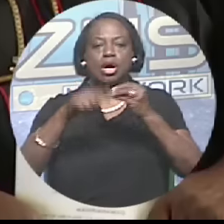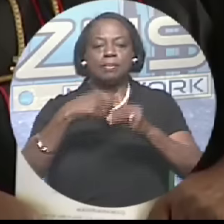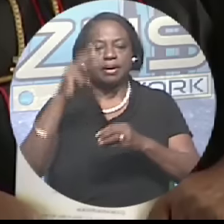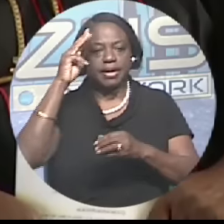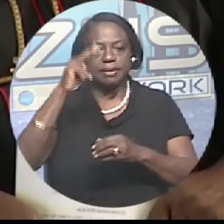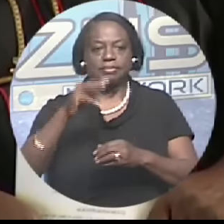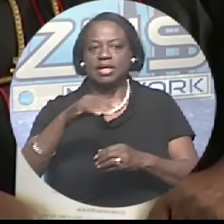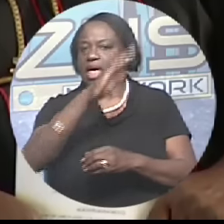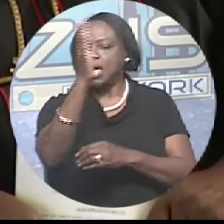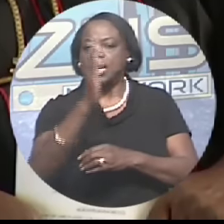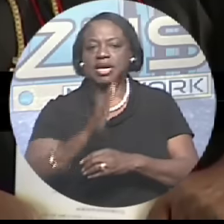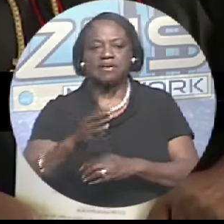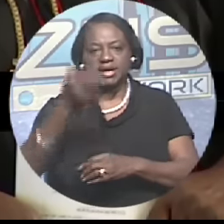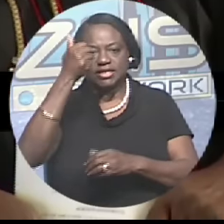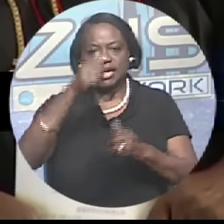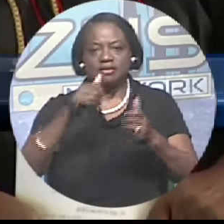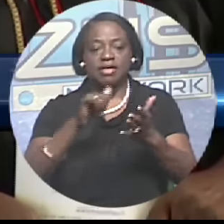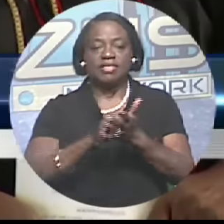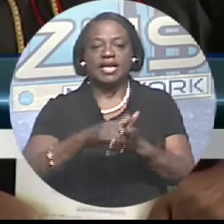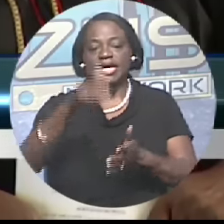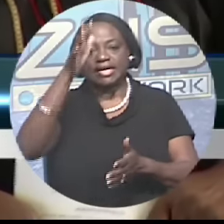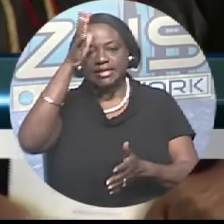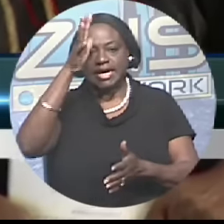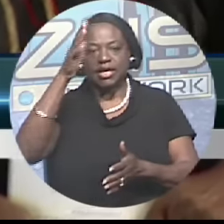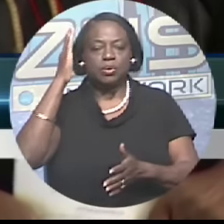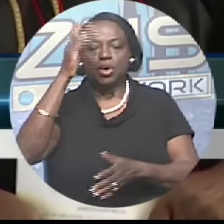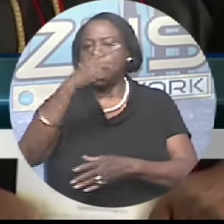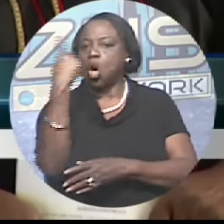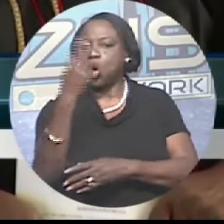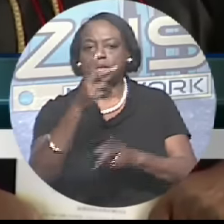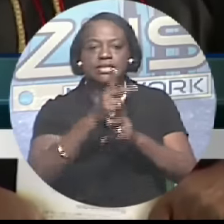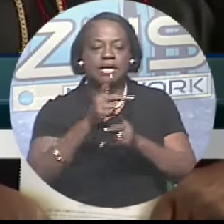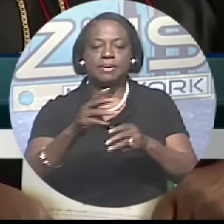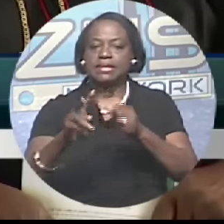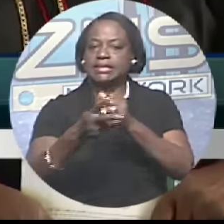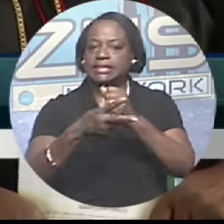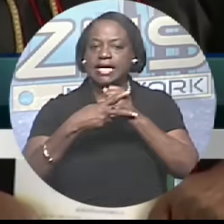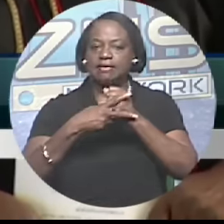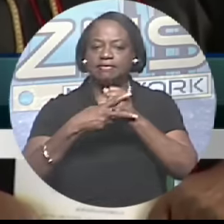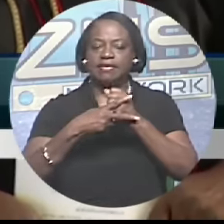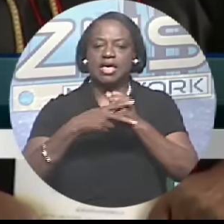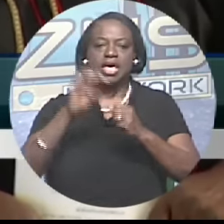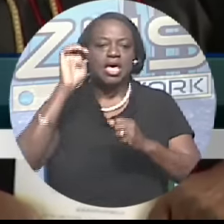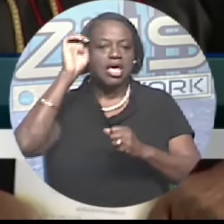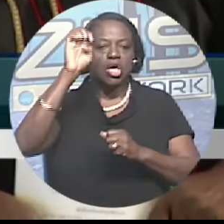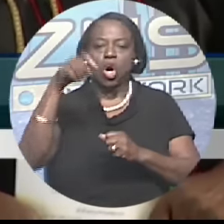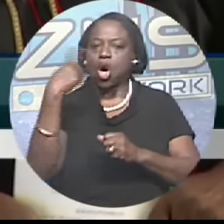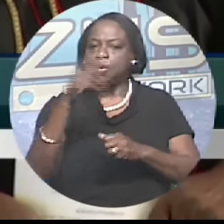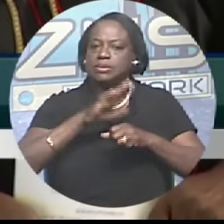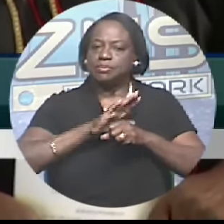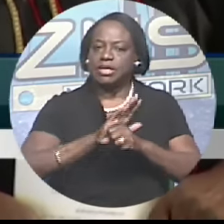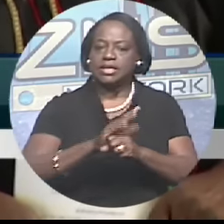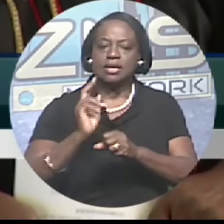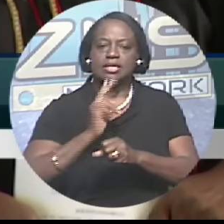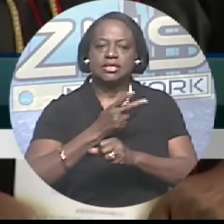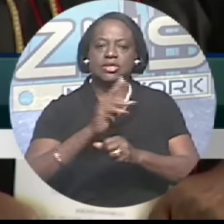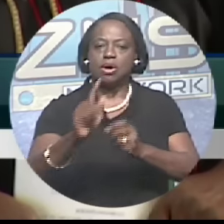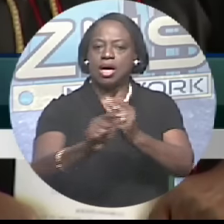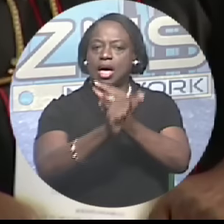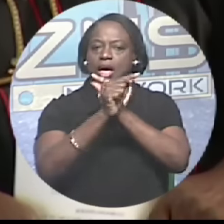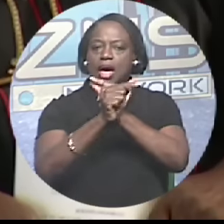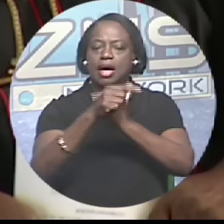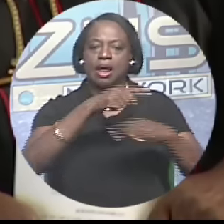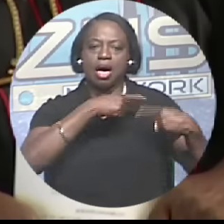There was never any doubt that Daddy would always keep us safe. He constantly pressed into us to guard our hearts.